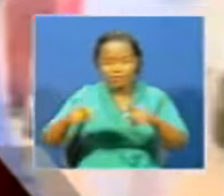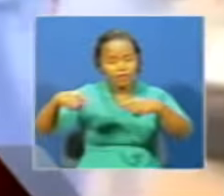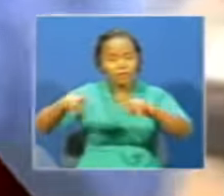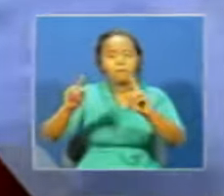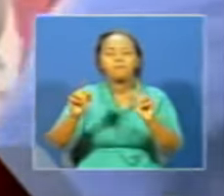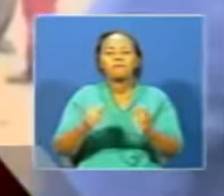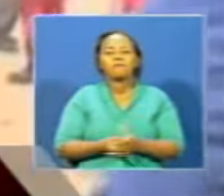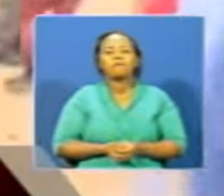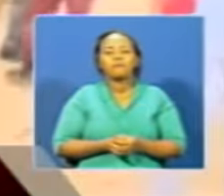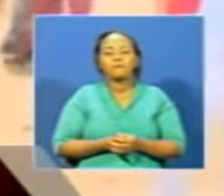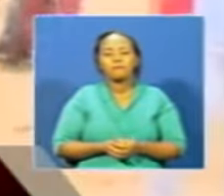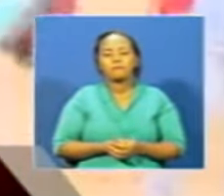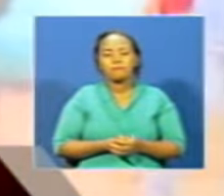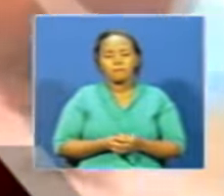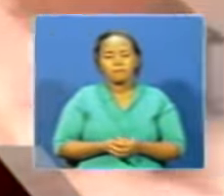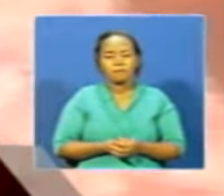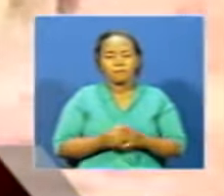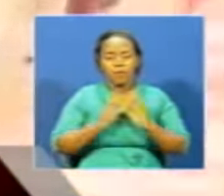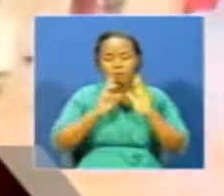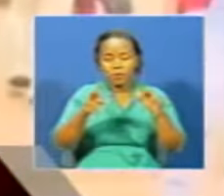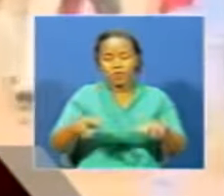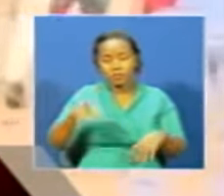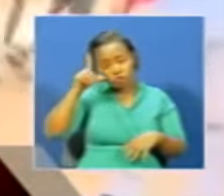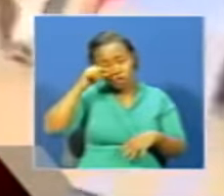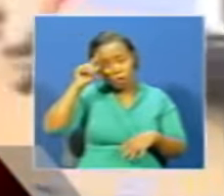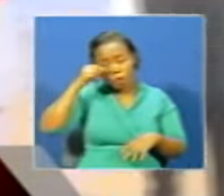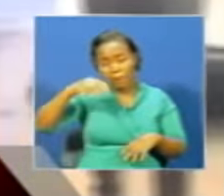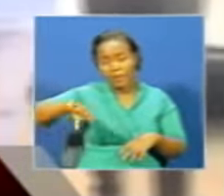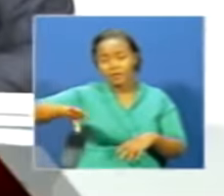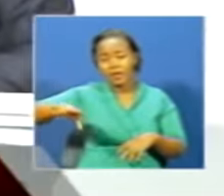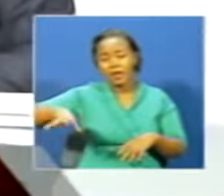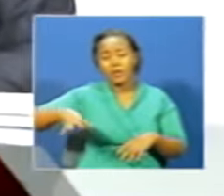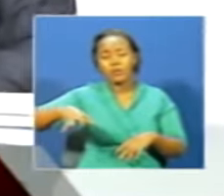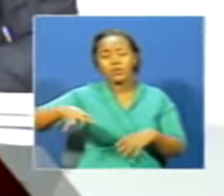For Prime Edition from Mombasa County, I am Ann Mburu.